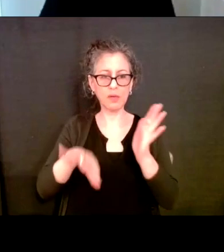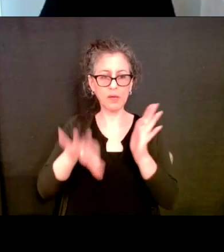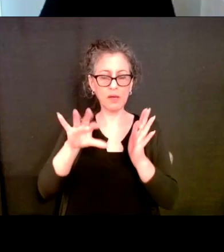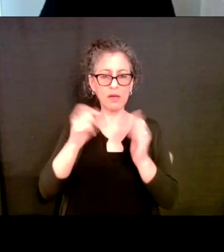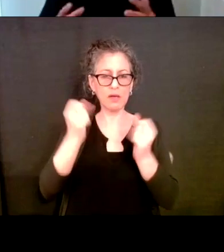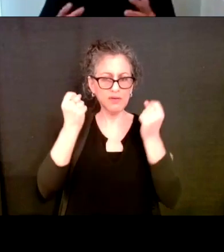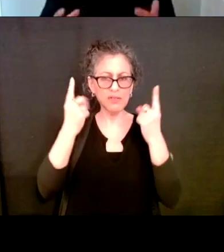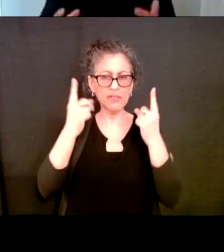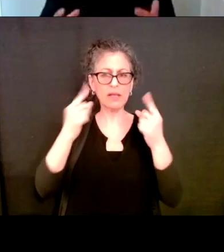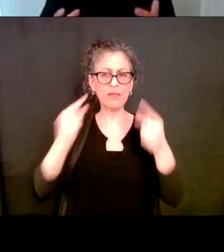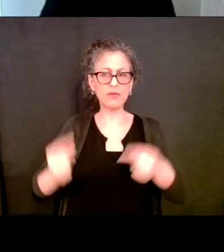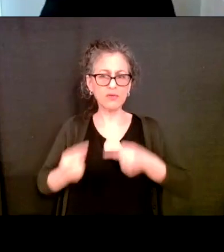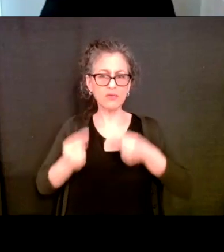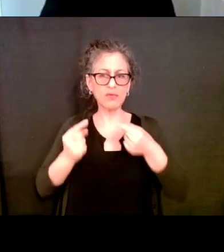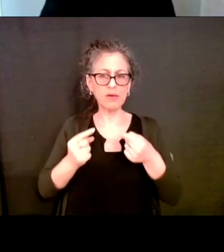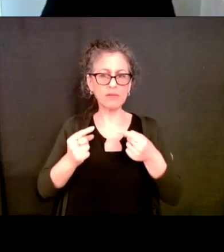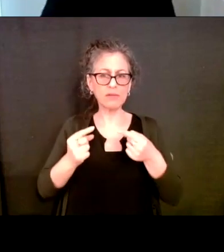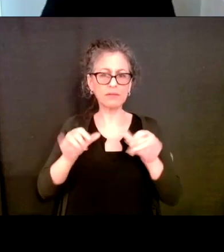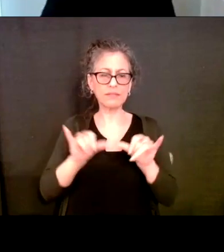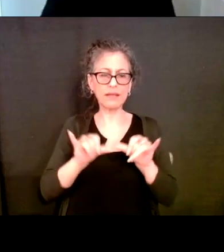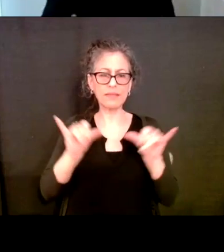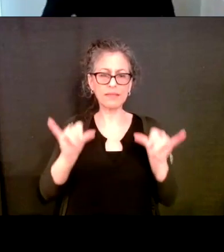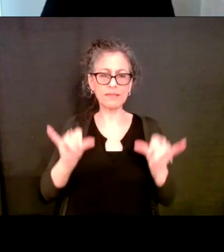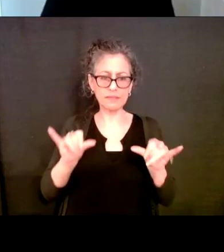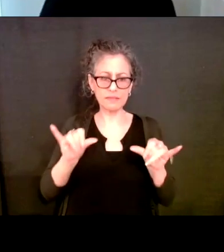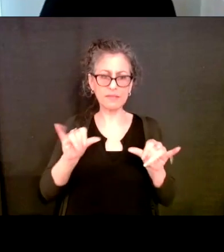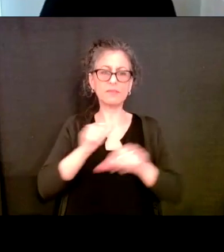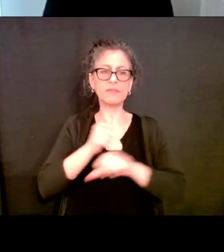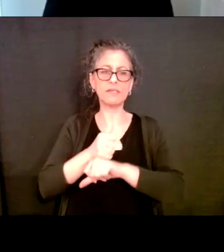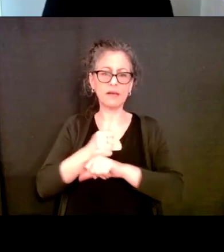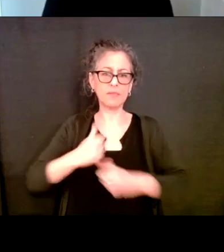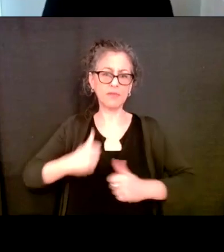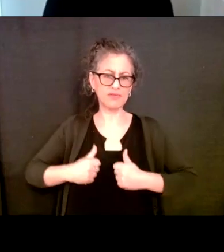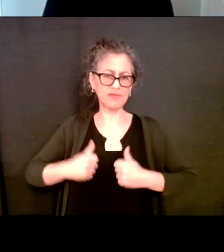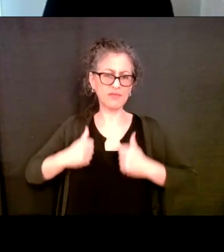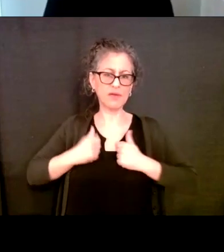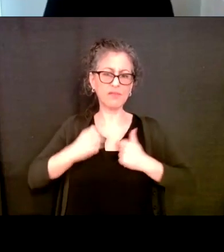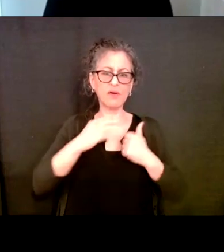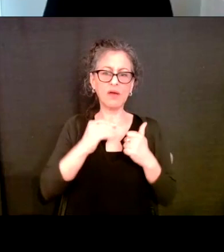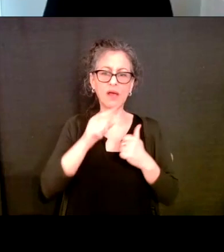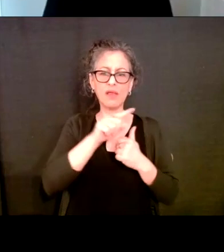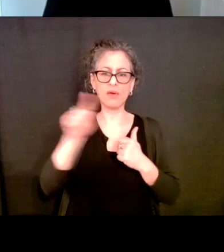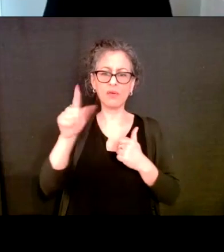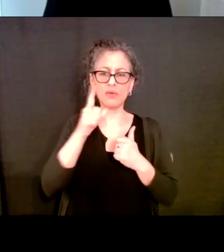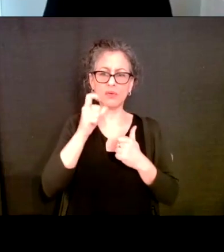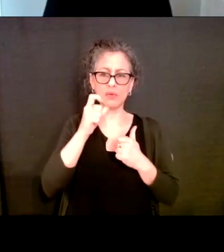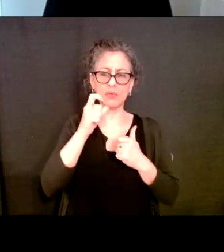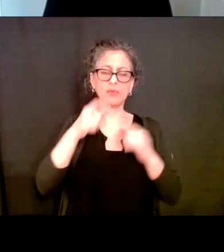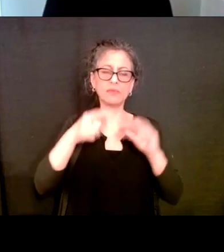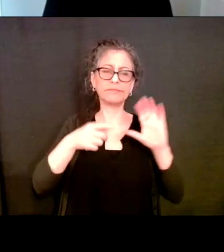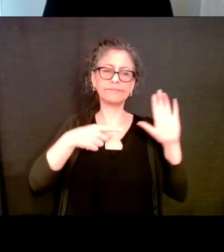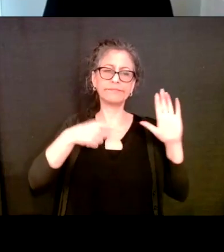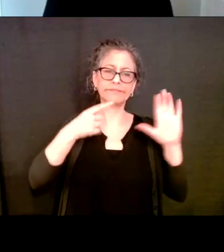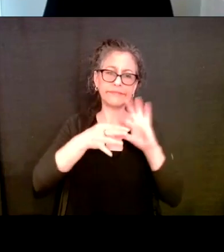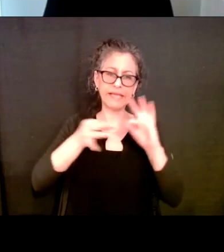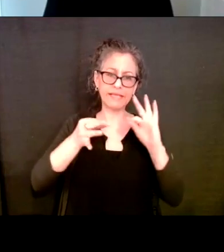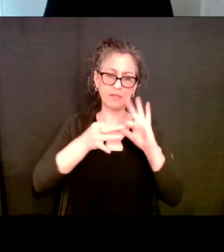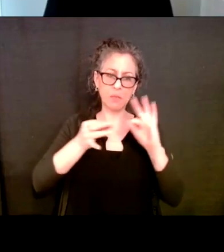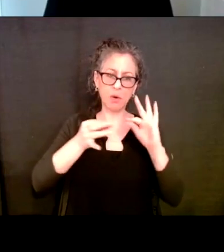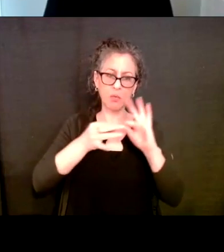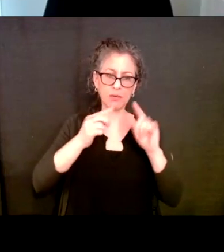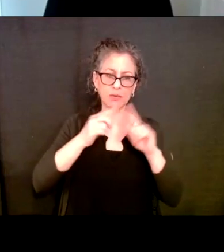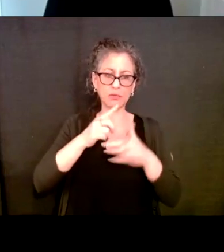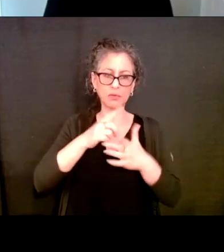the struggles, the systems in place, the survival, and those that have given testimony to the struggles